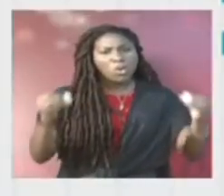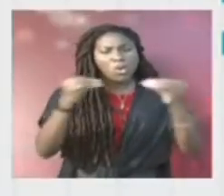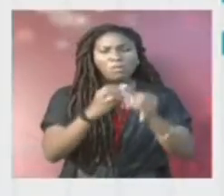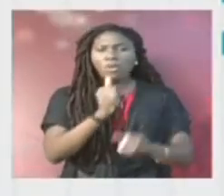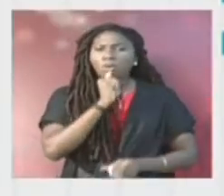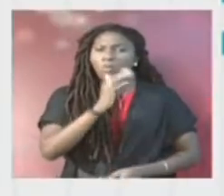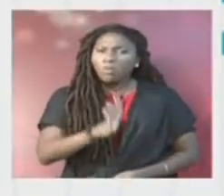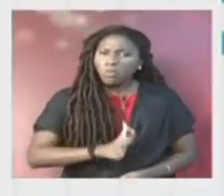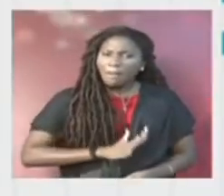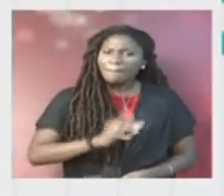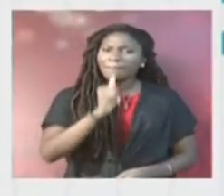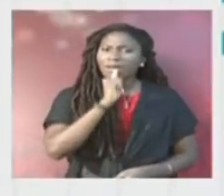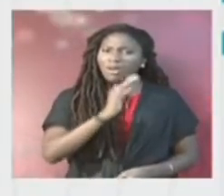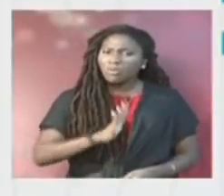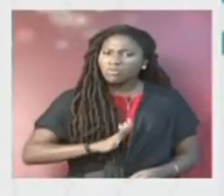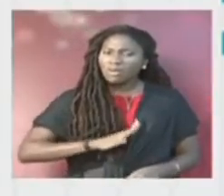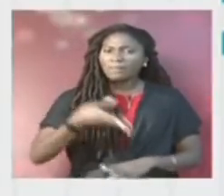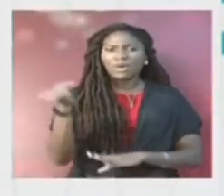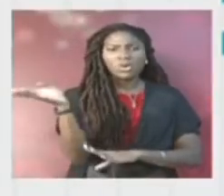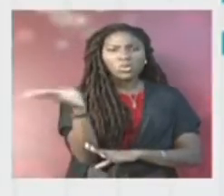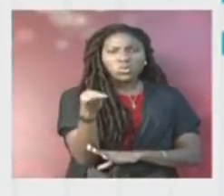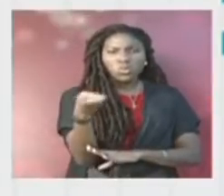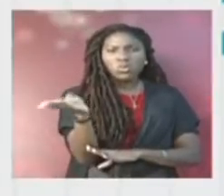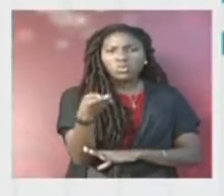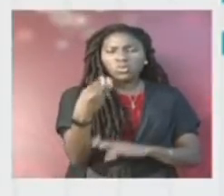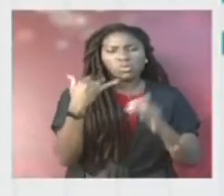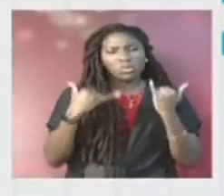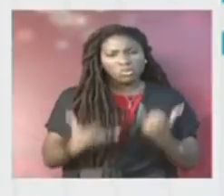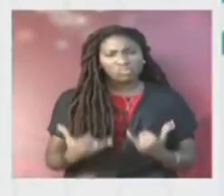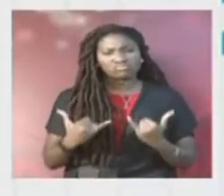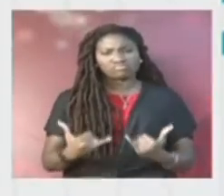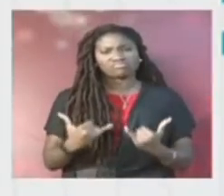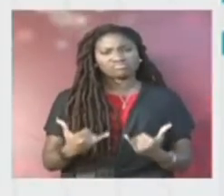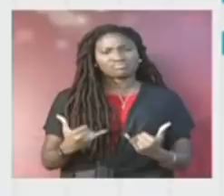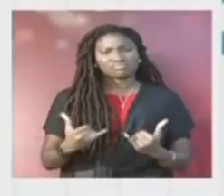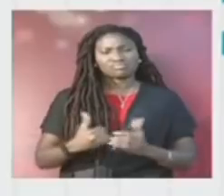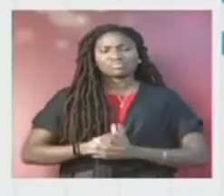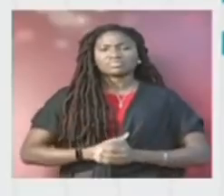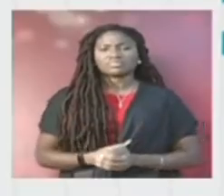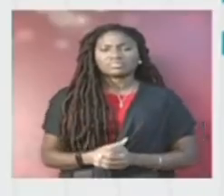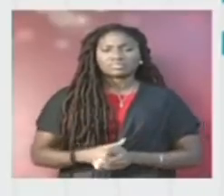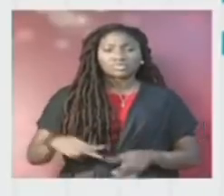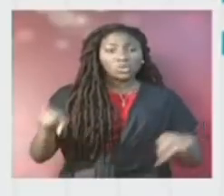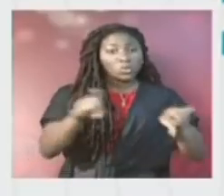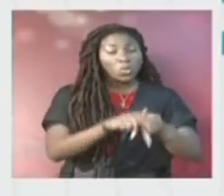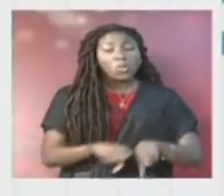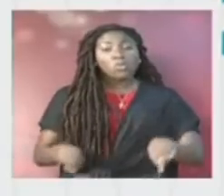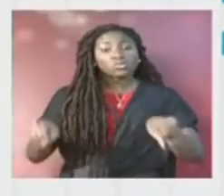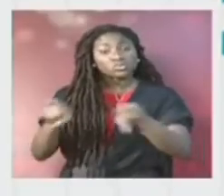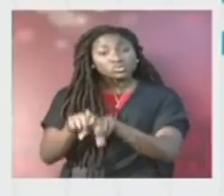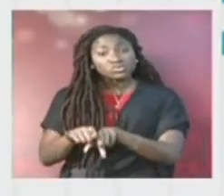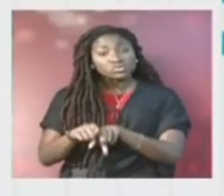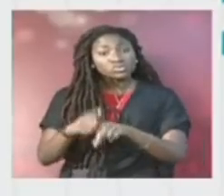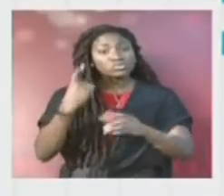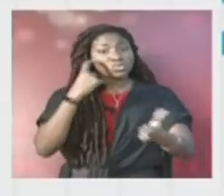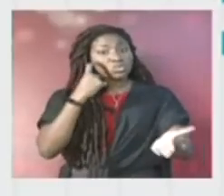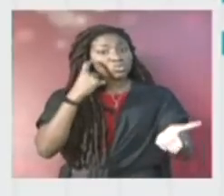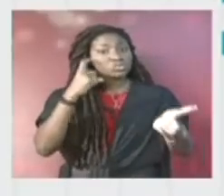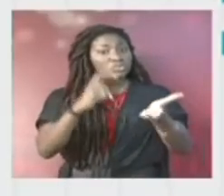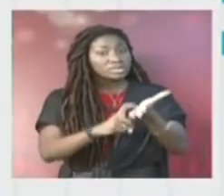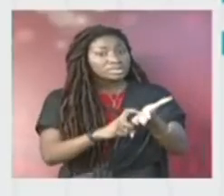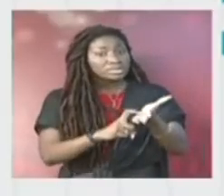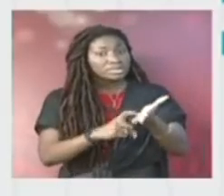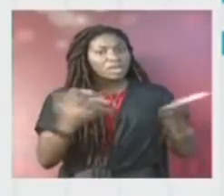was about 25%, it's gone up to about 28%. The other thing we're seeing is that we are having deaths in a